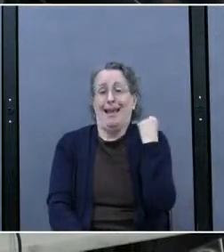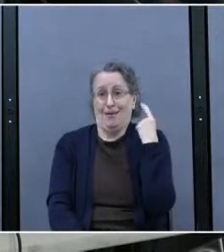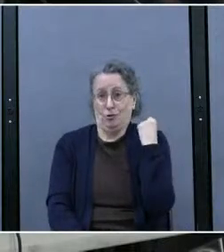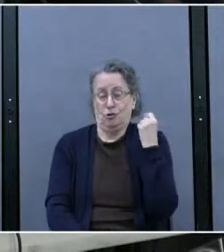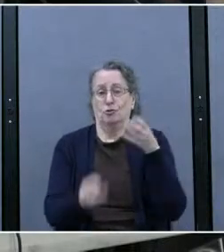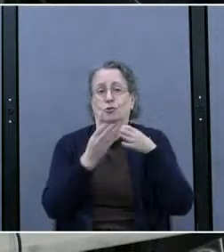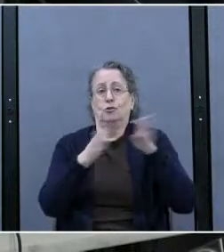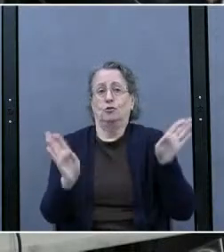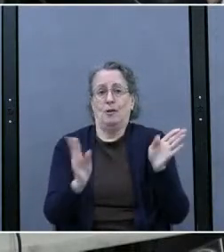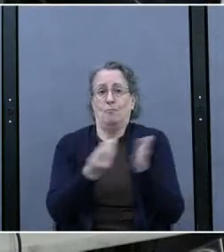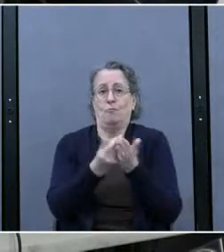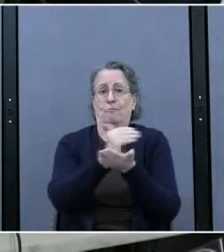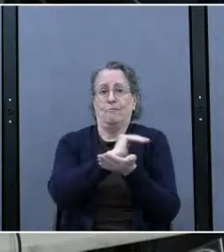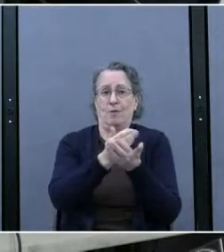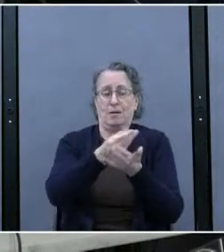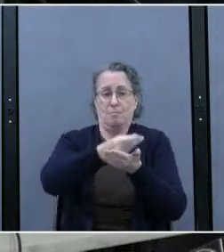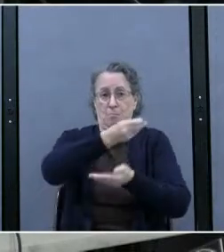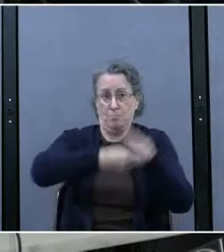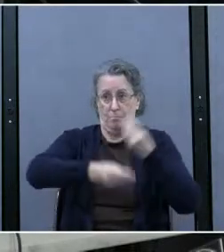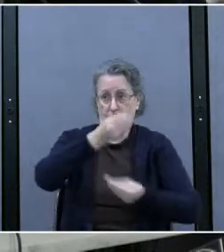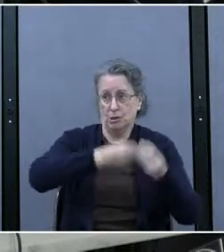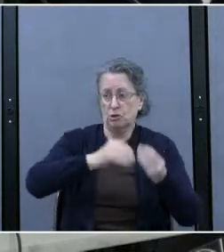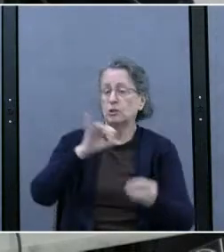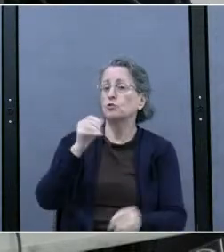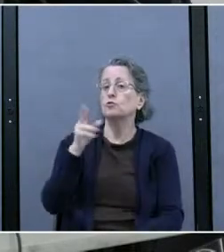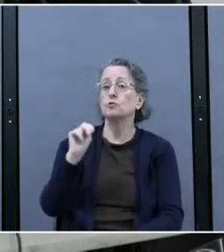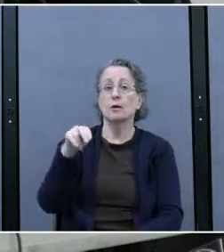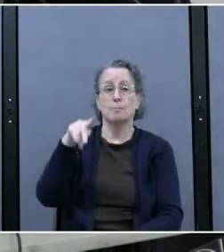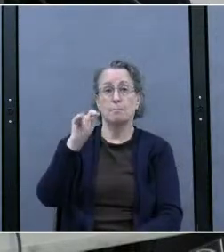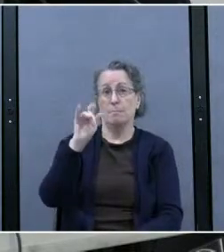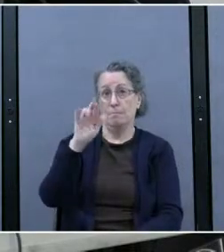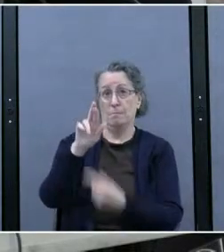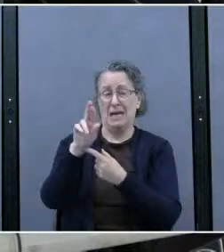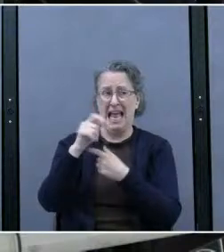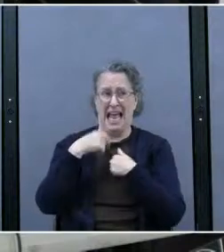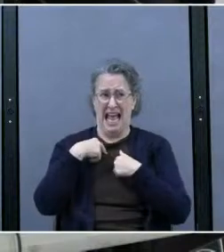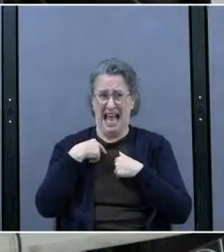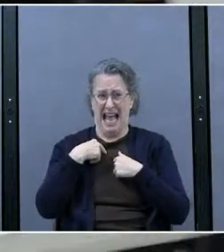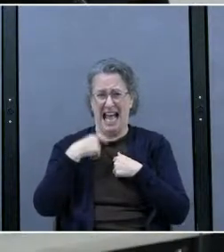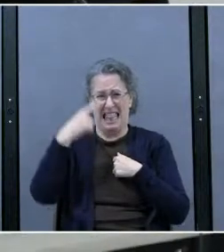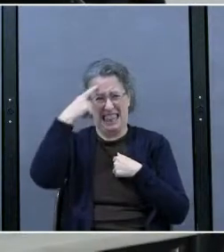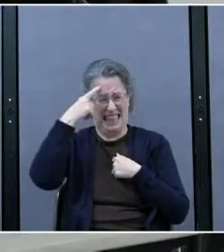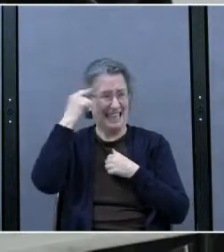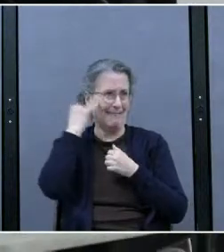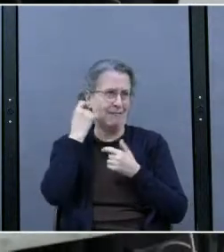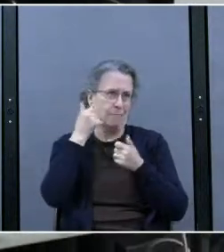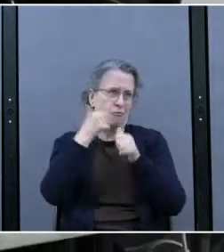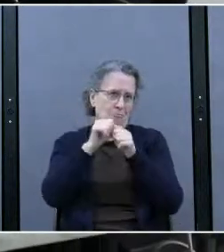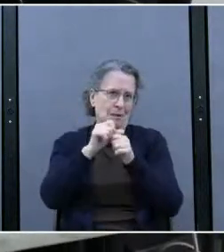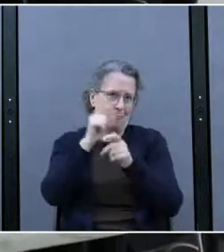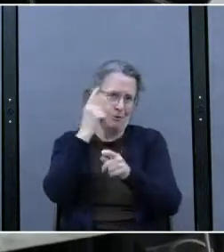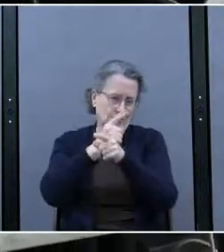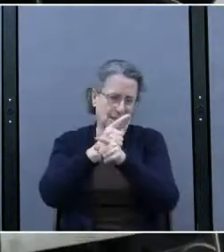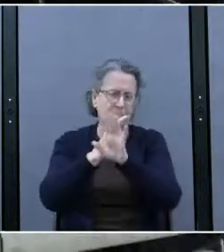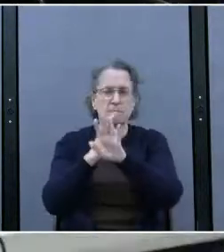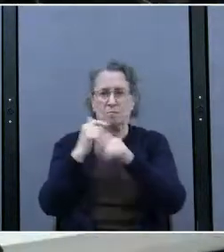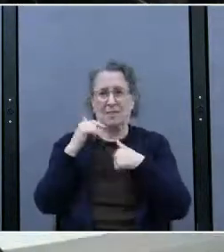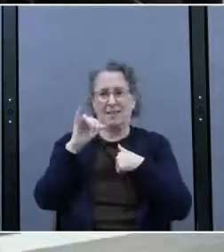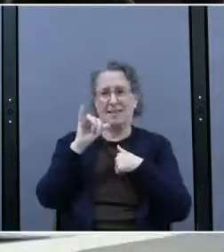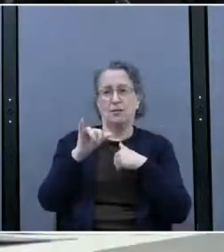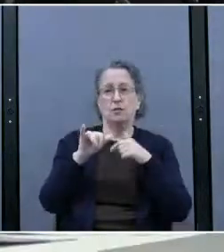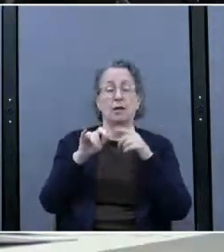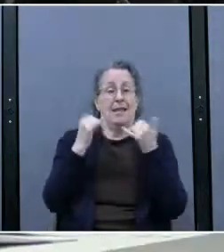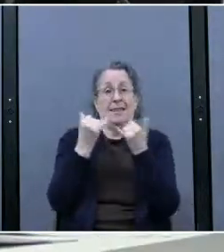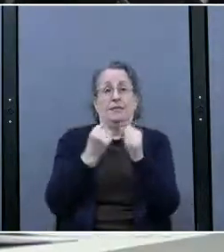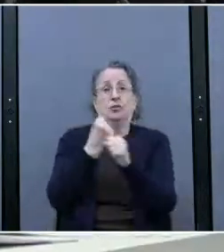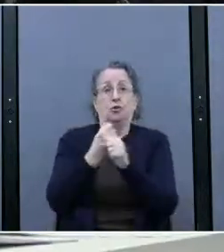fund budget. John? And I believe, if I'm remembering correctly, it's about 1.8% of this